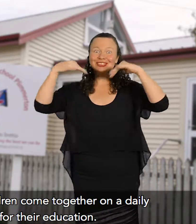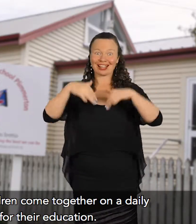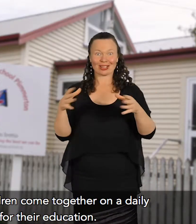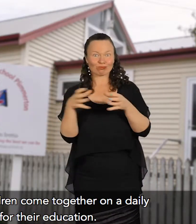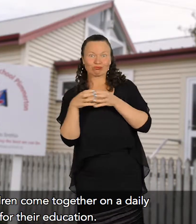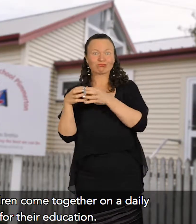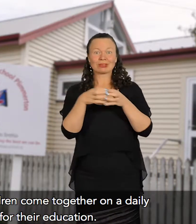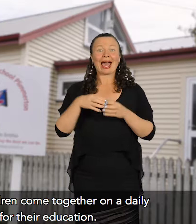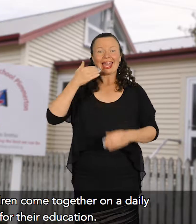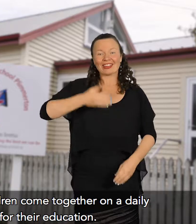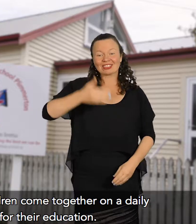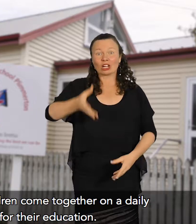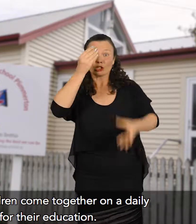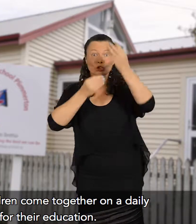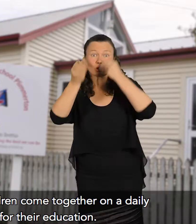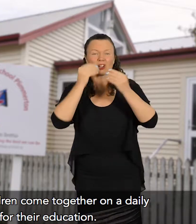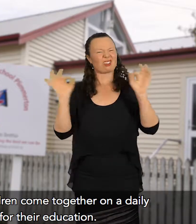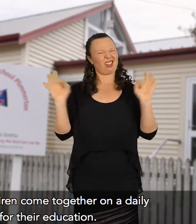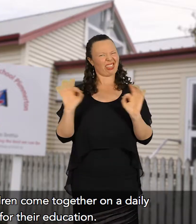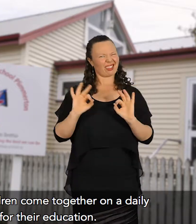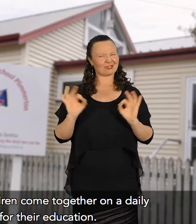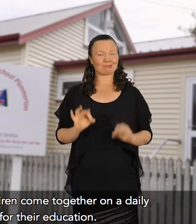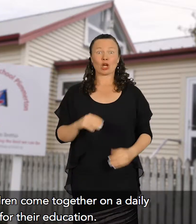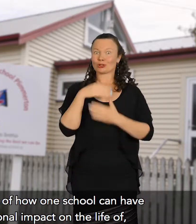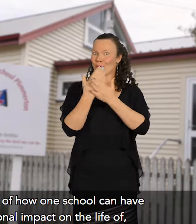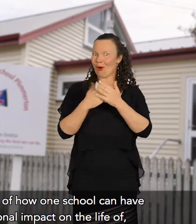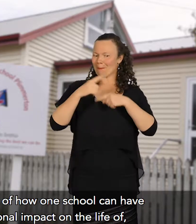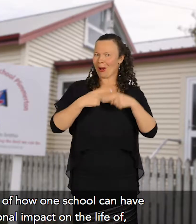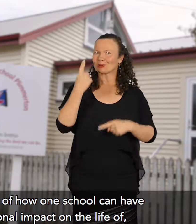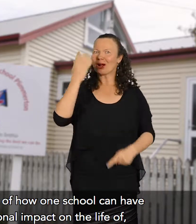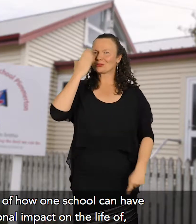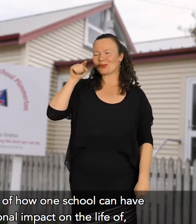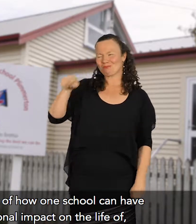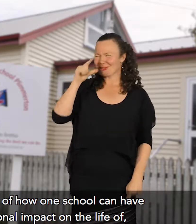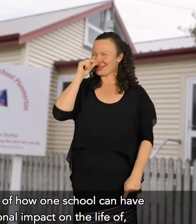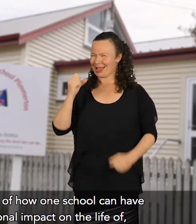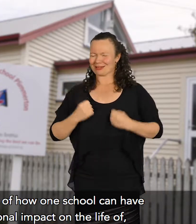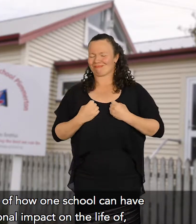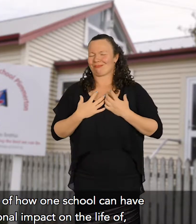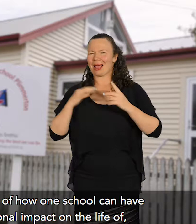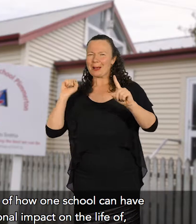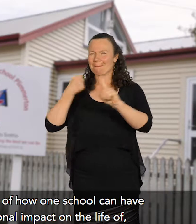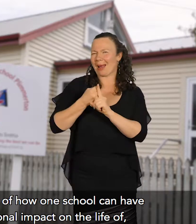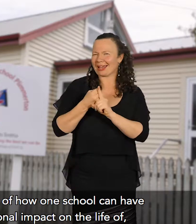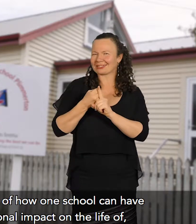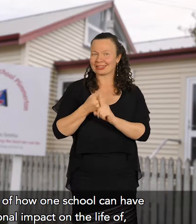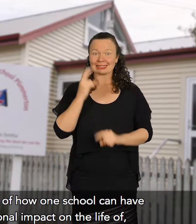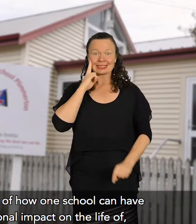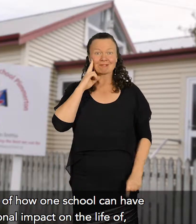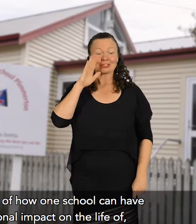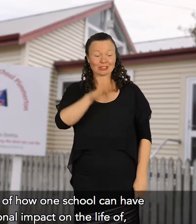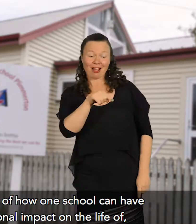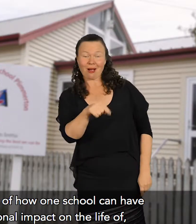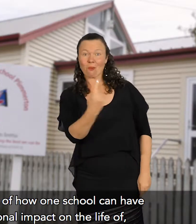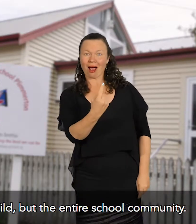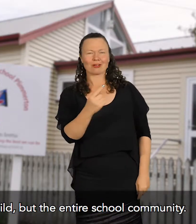together on a daily basis for their education. This is the story of how one school can have an inspirational